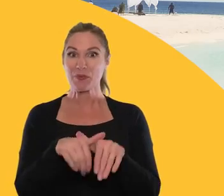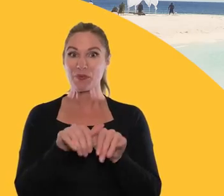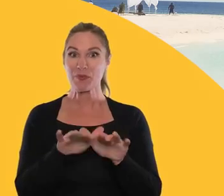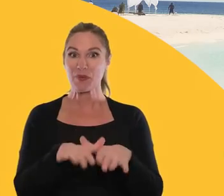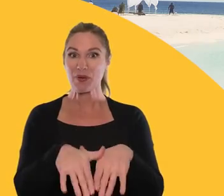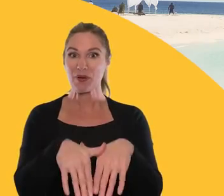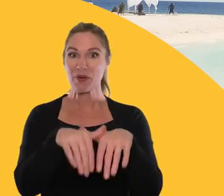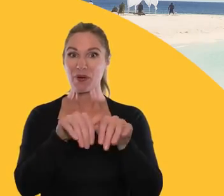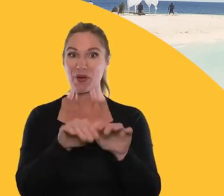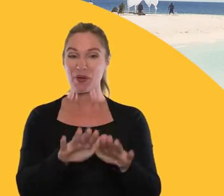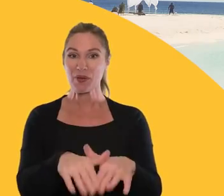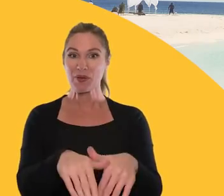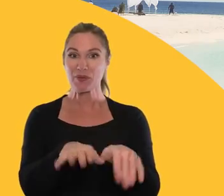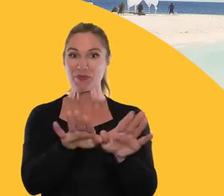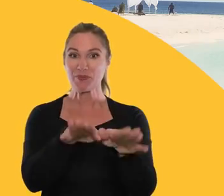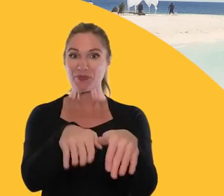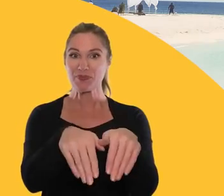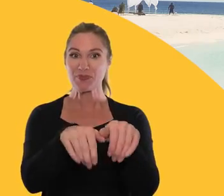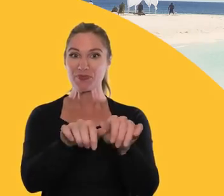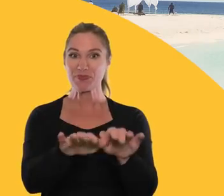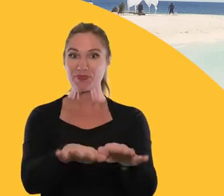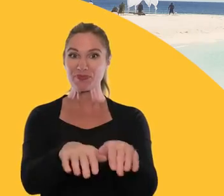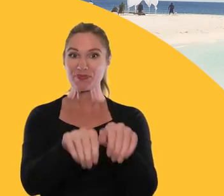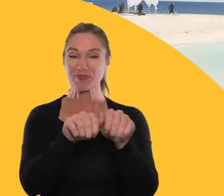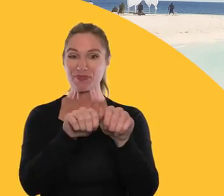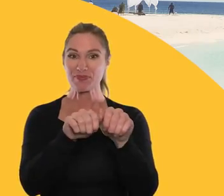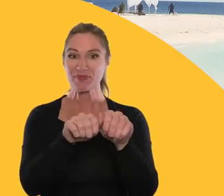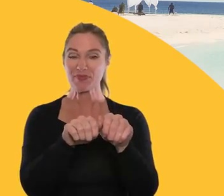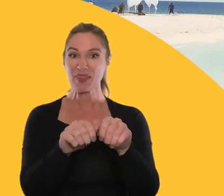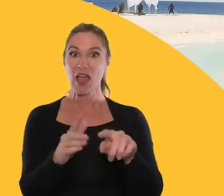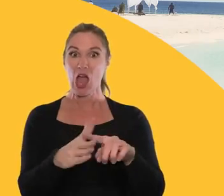This is a